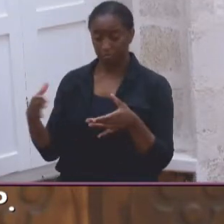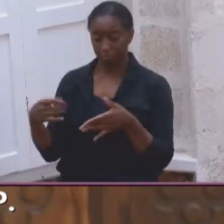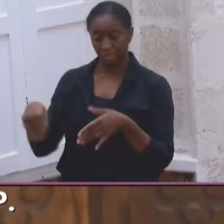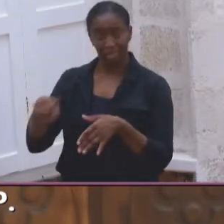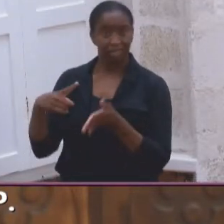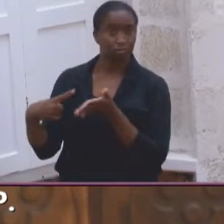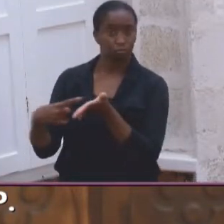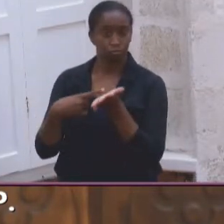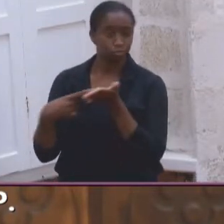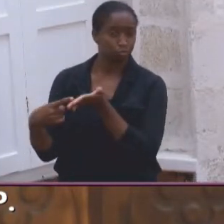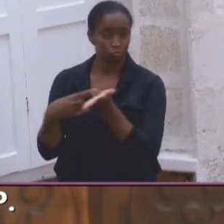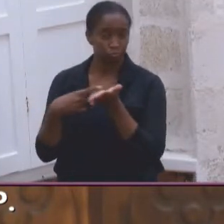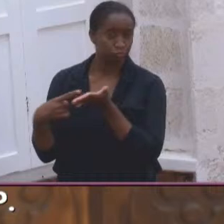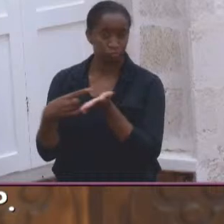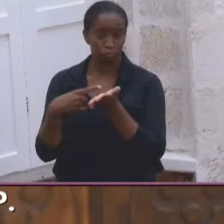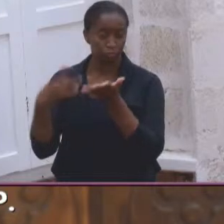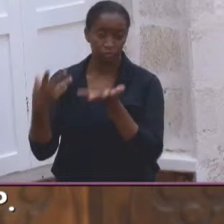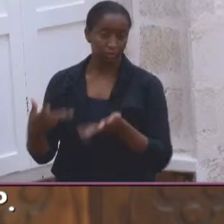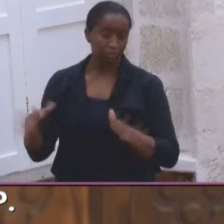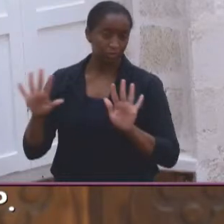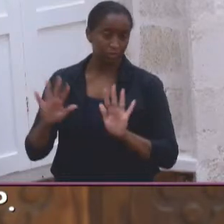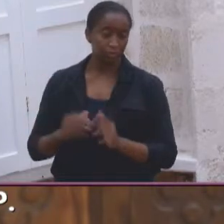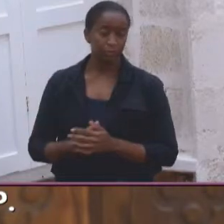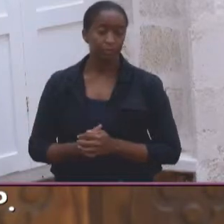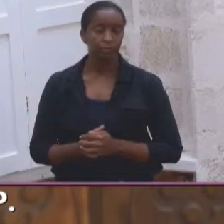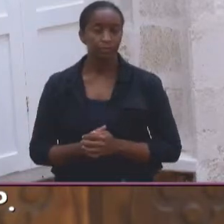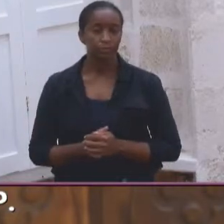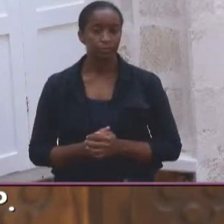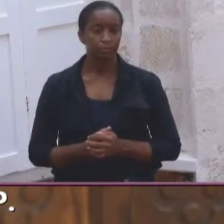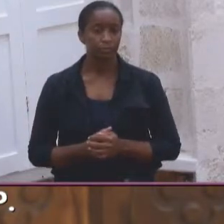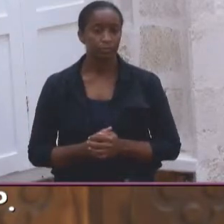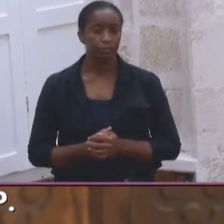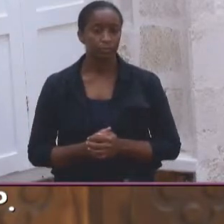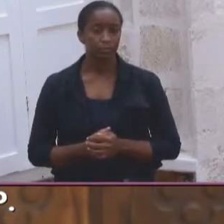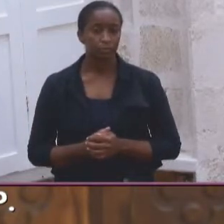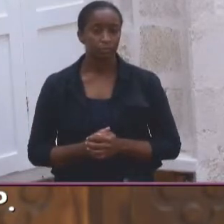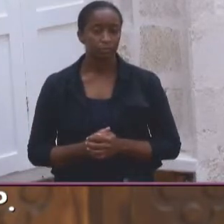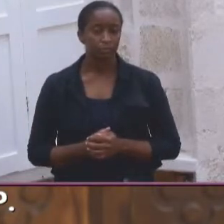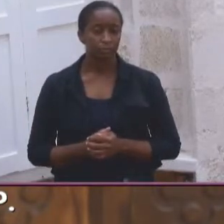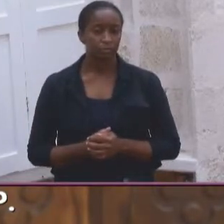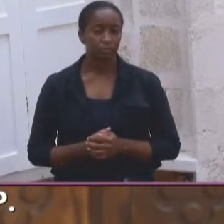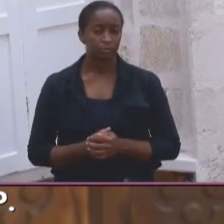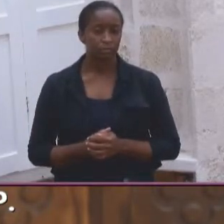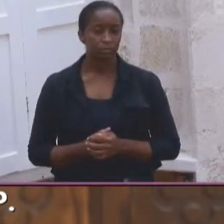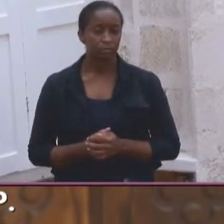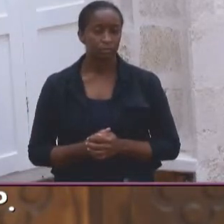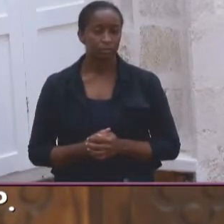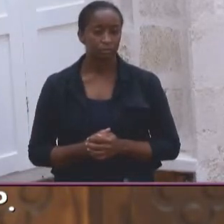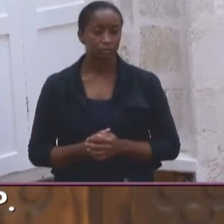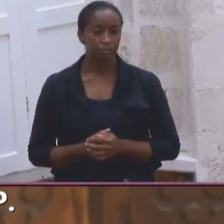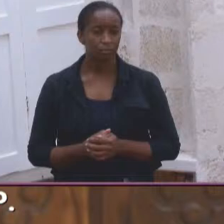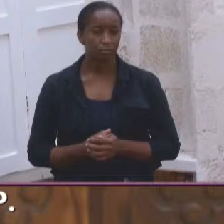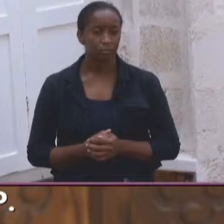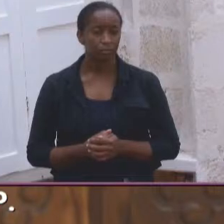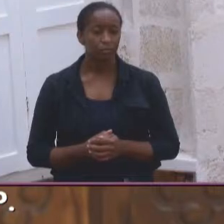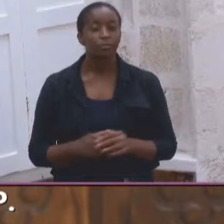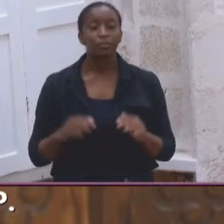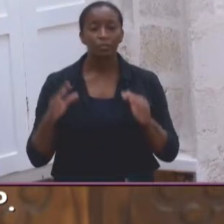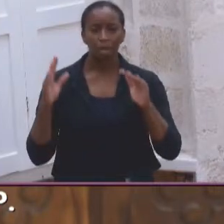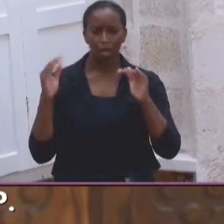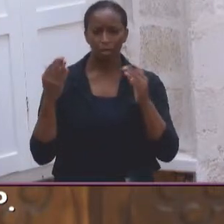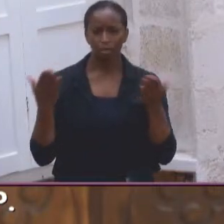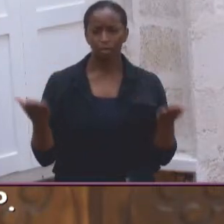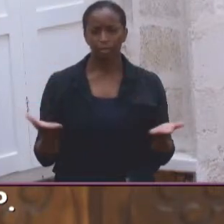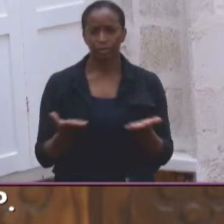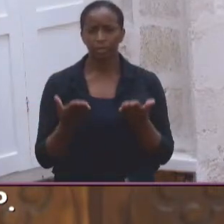implemented and to see an improvement in Barbados as it relates to the control of this overgrowth of bush